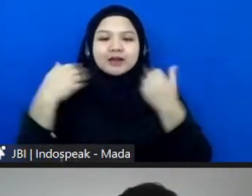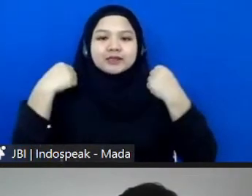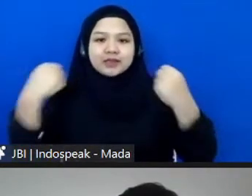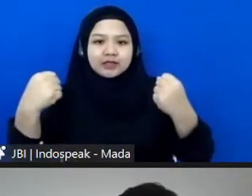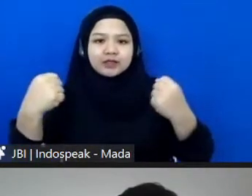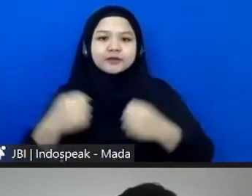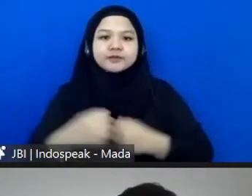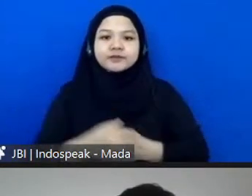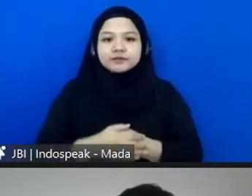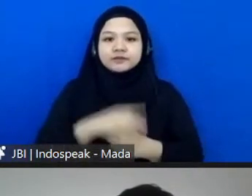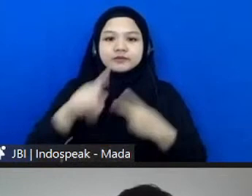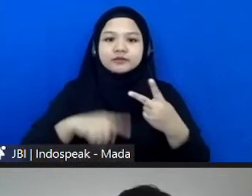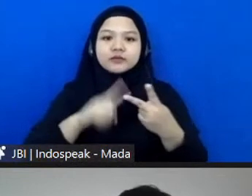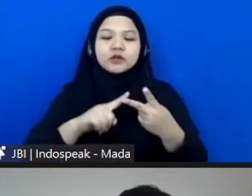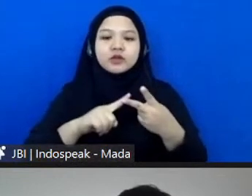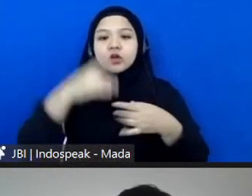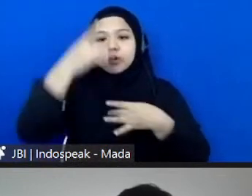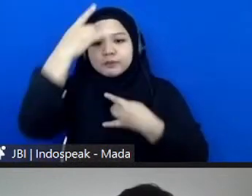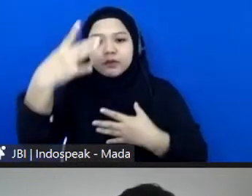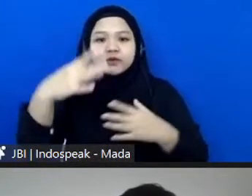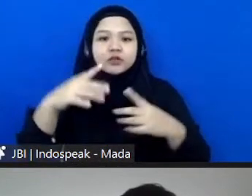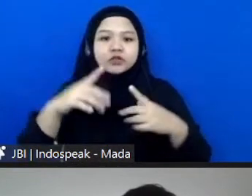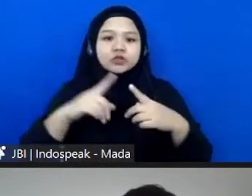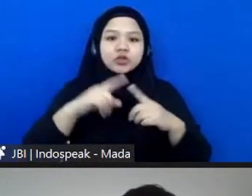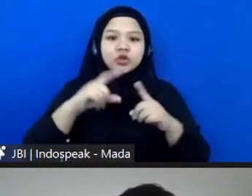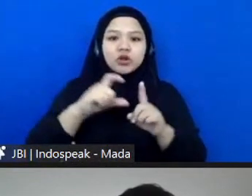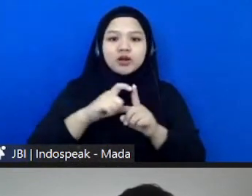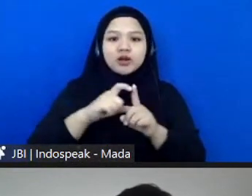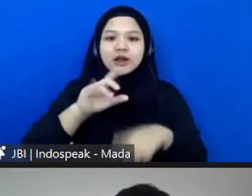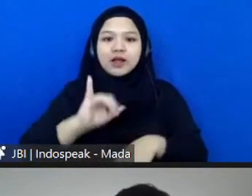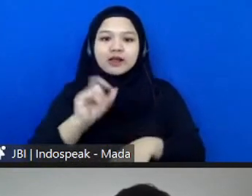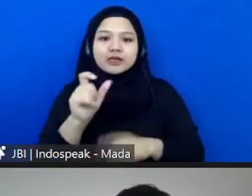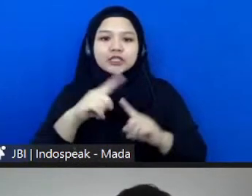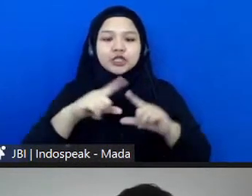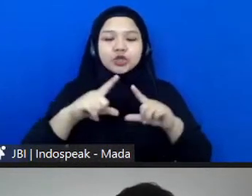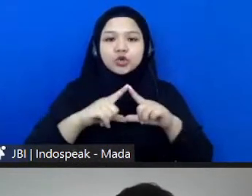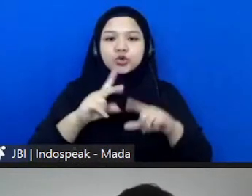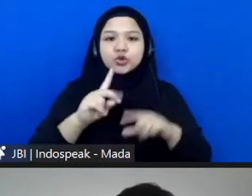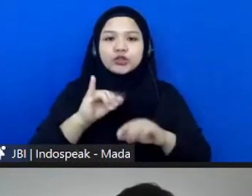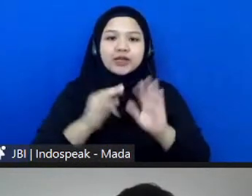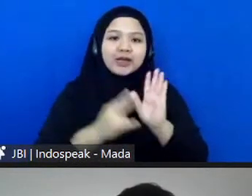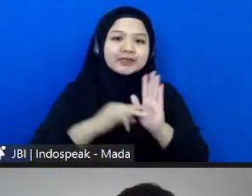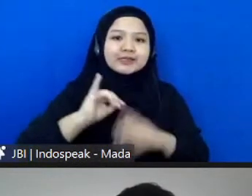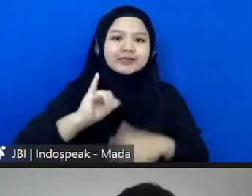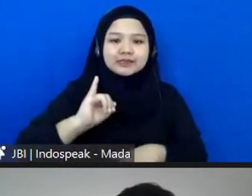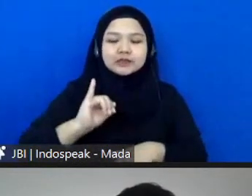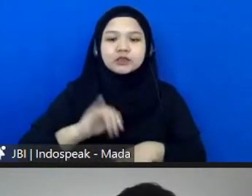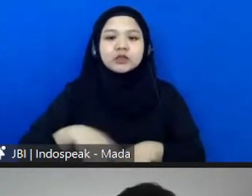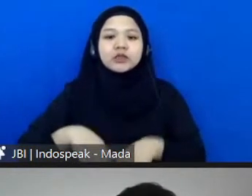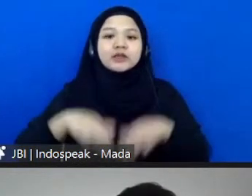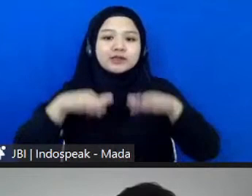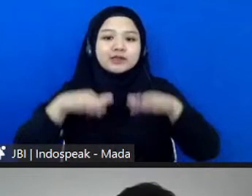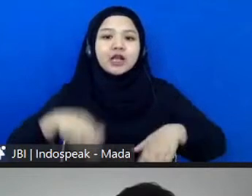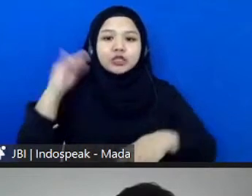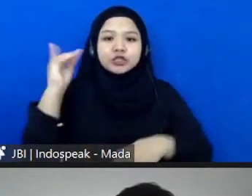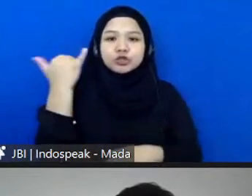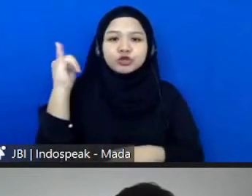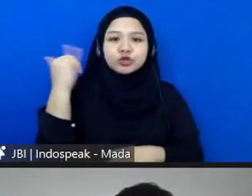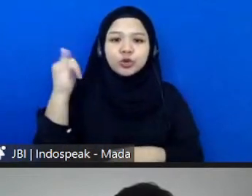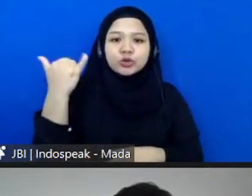Utarini, who will present today on eliminating dengue in Yogyakarta, lessons learned from public health